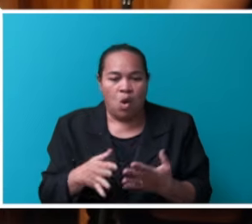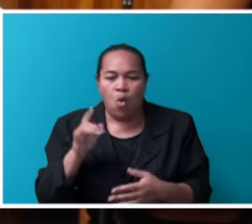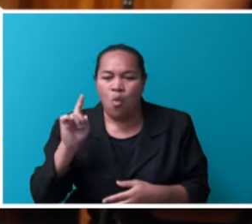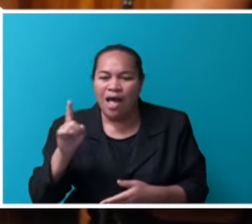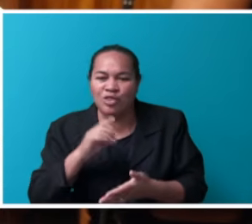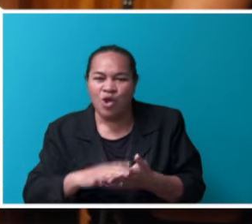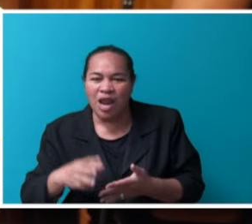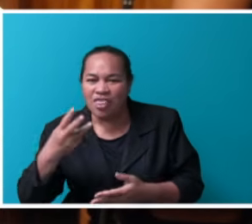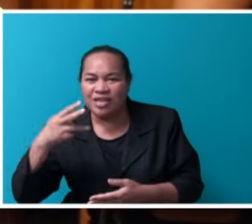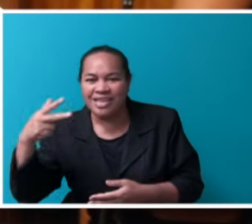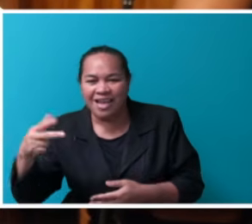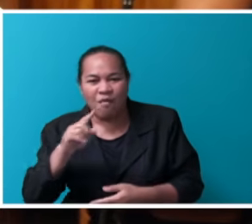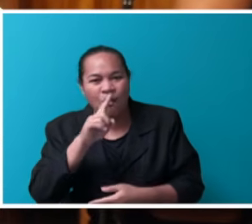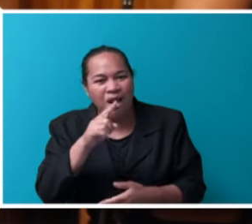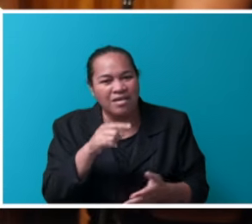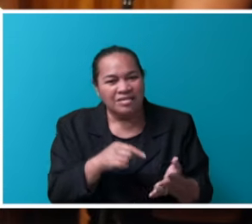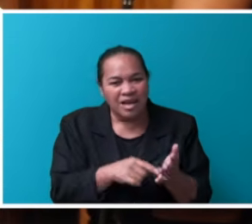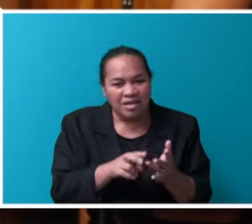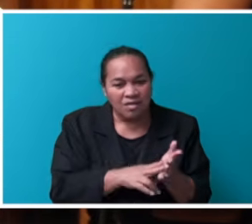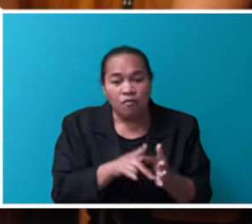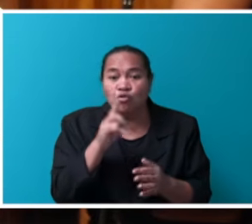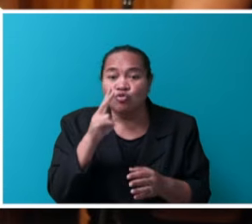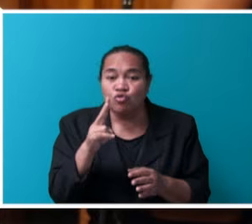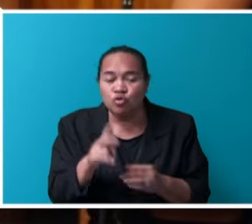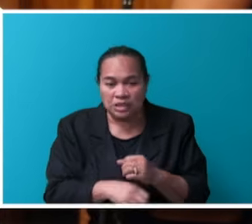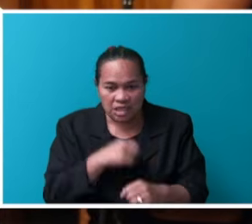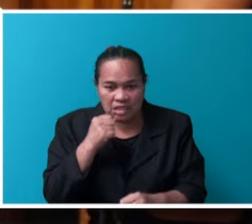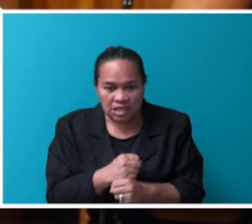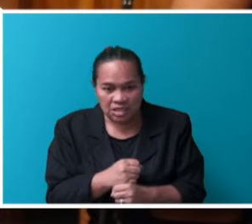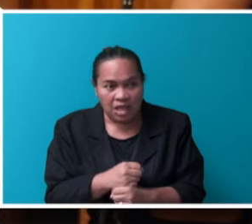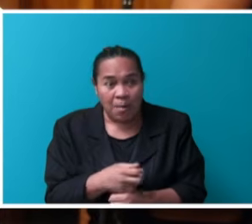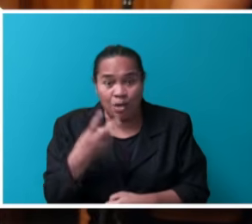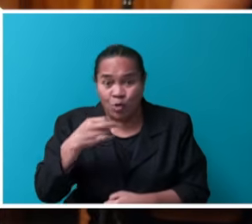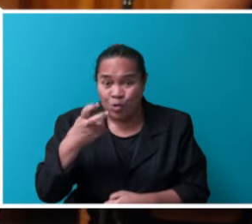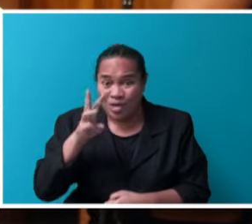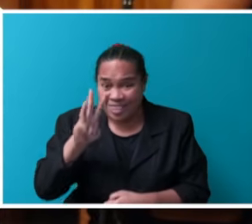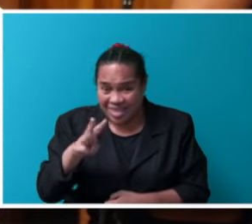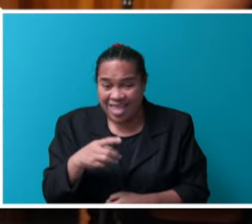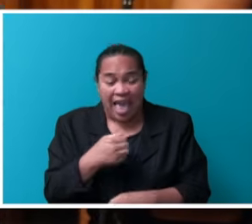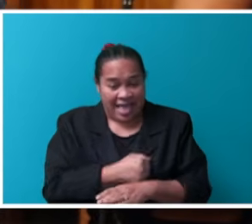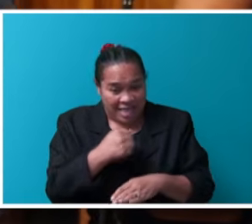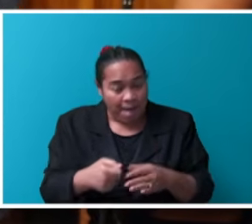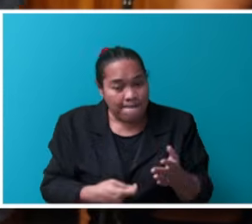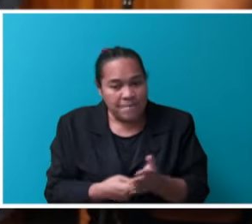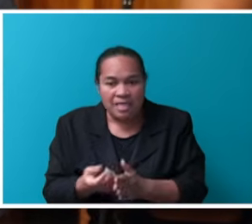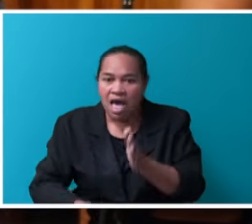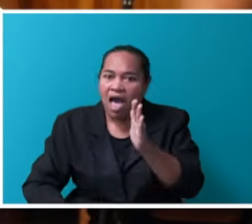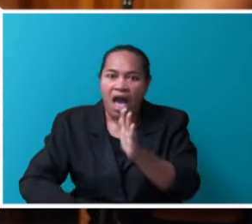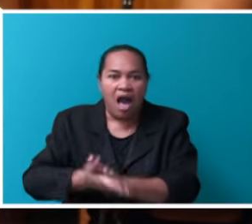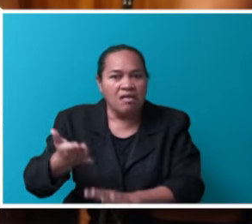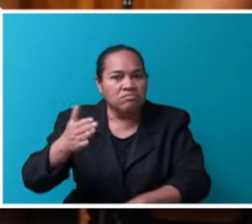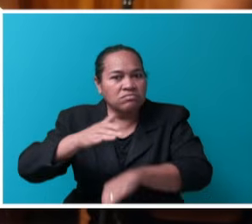$91.38 per ton sugar price for the 2022 season. For the 2023 season, government paid the highest ever cane price